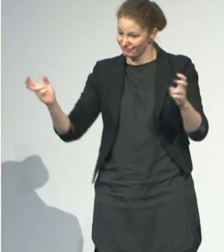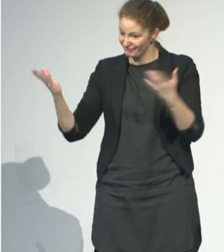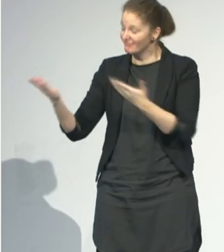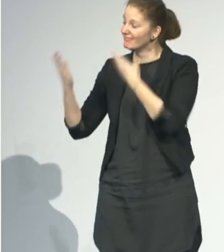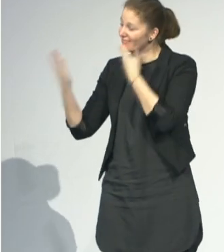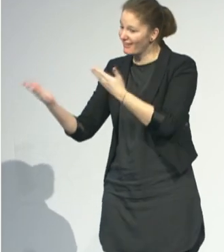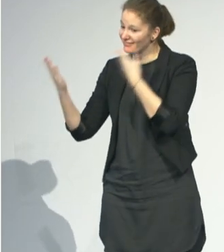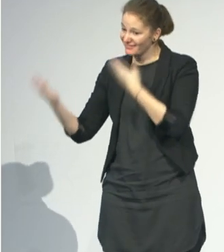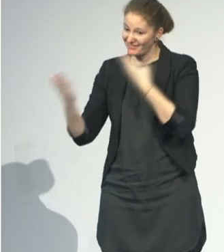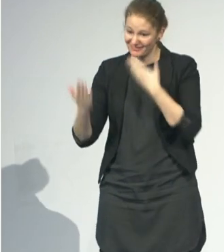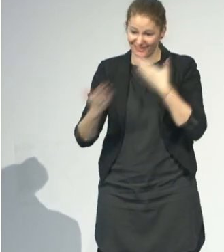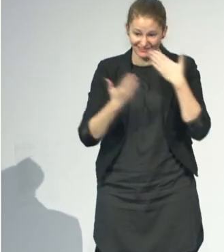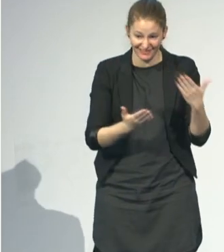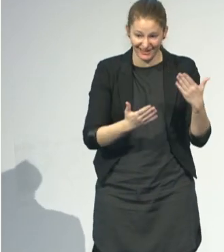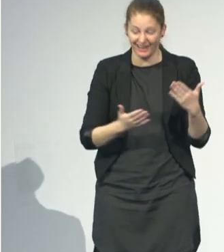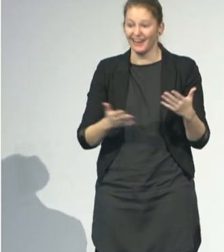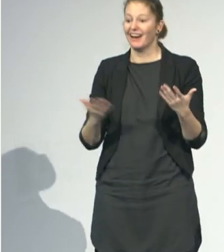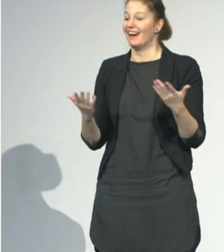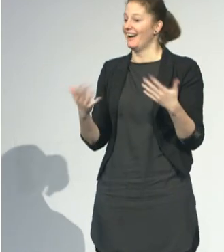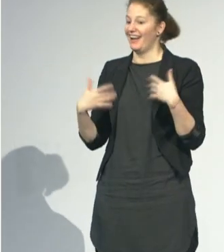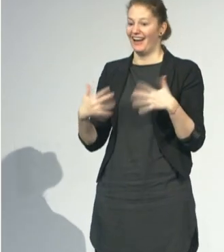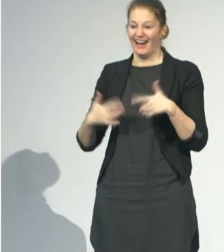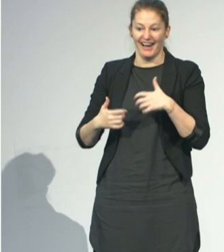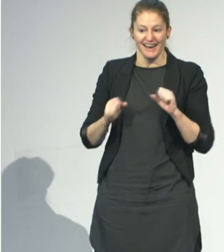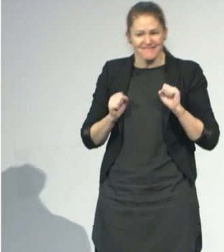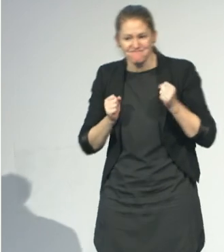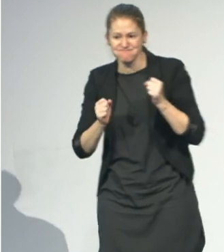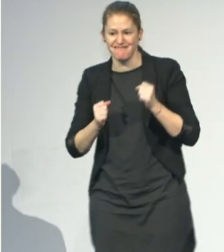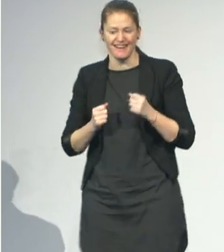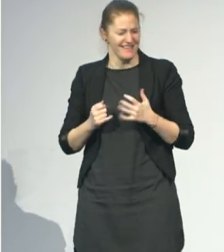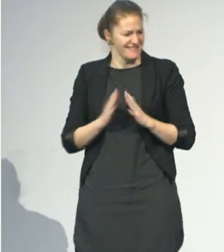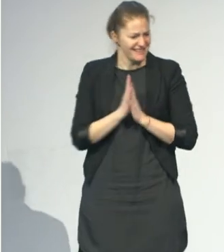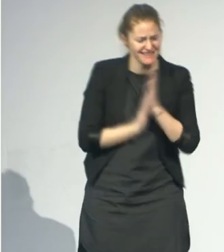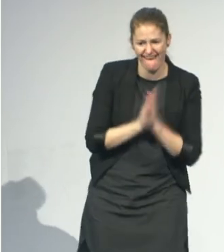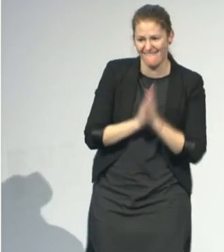the enthusiasm, the successes they've had, and that we wish them